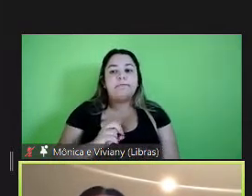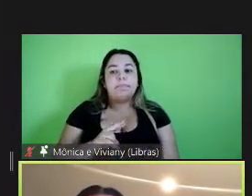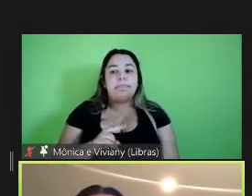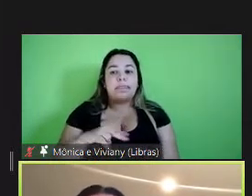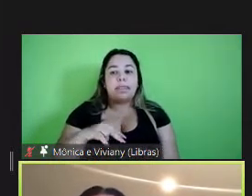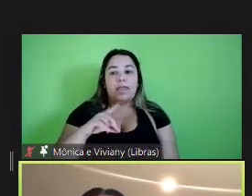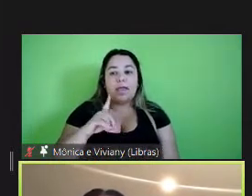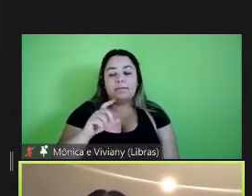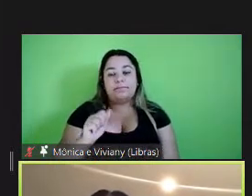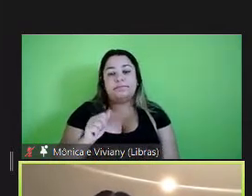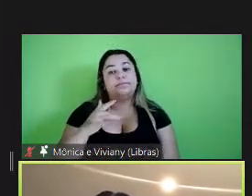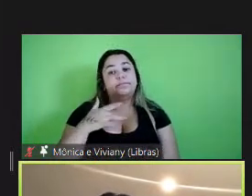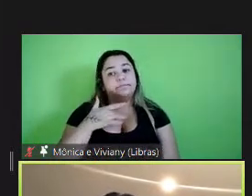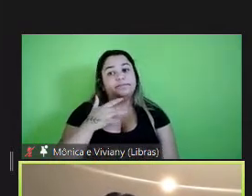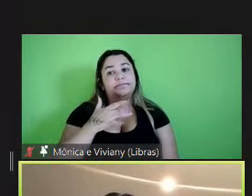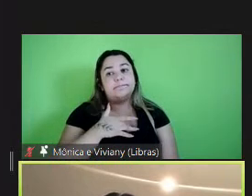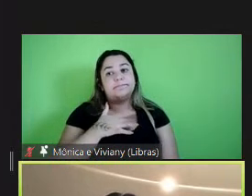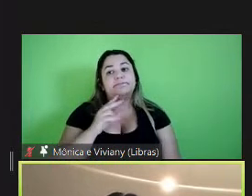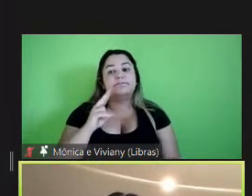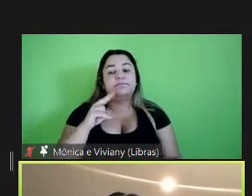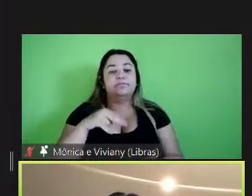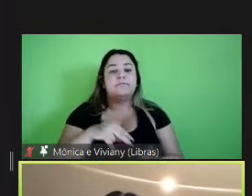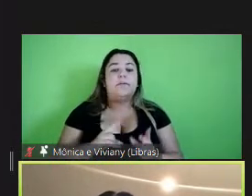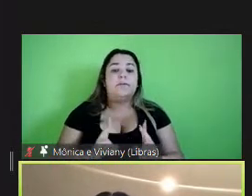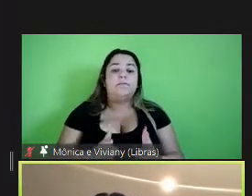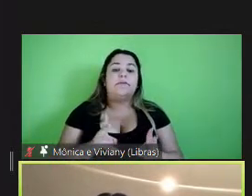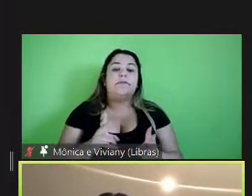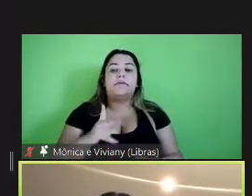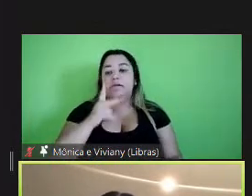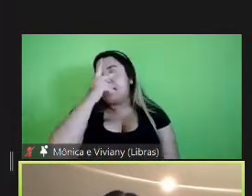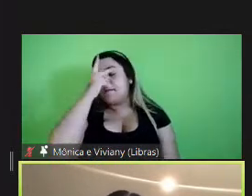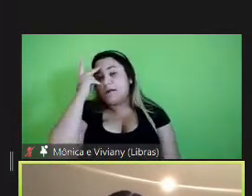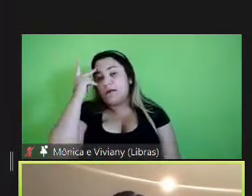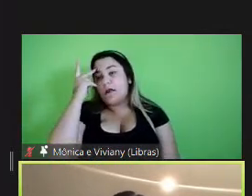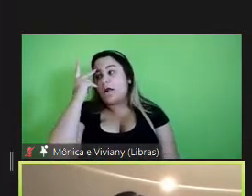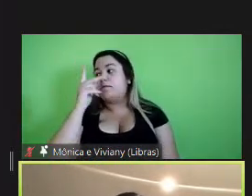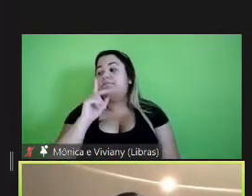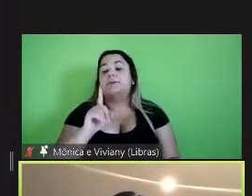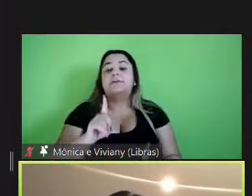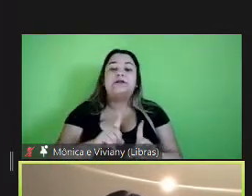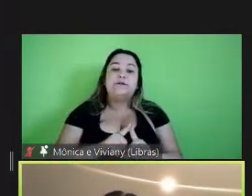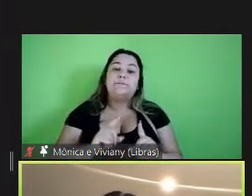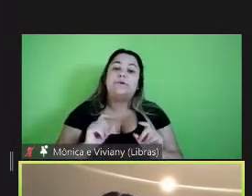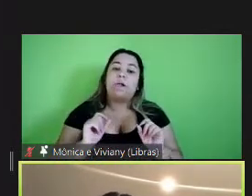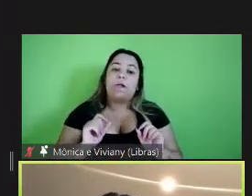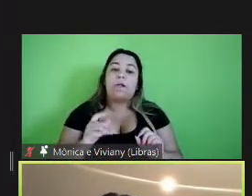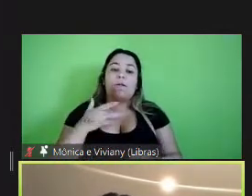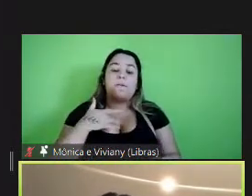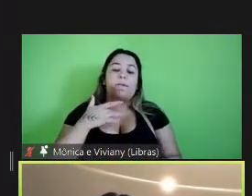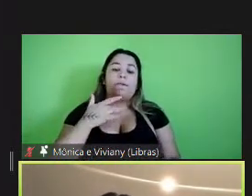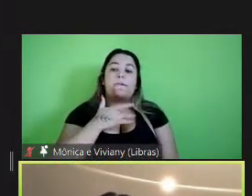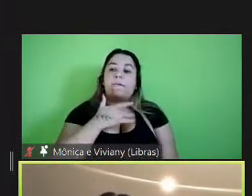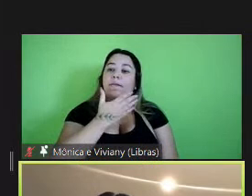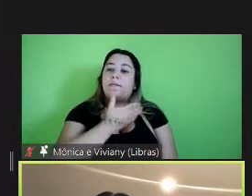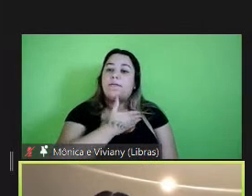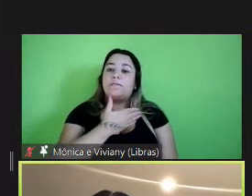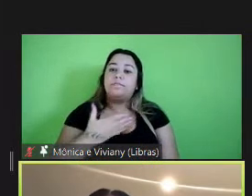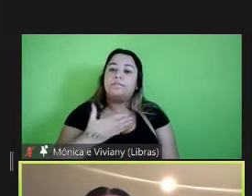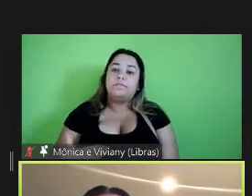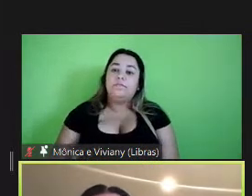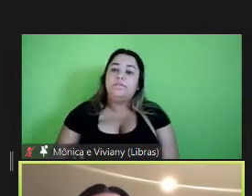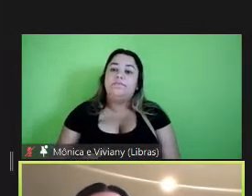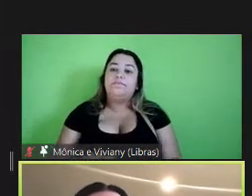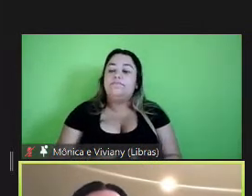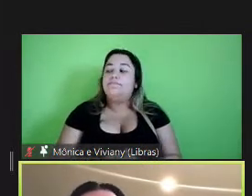people focused and with us on the journey. So public health led kind of the process, but there was very